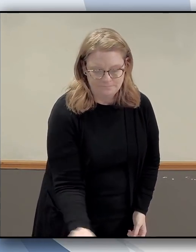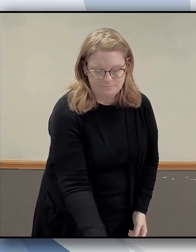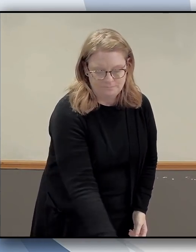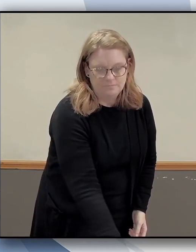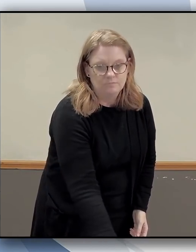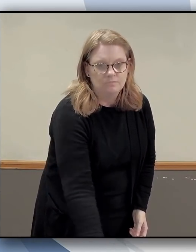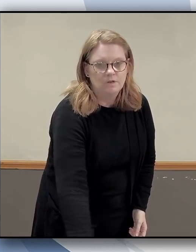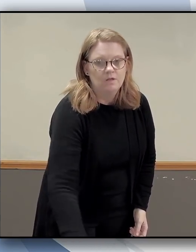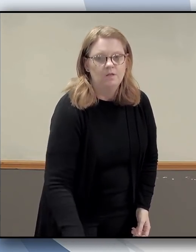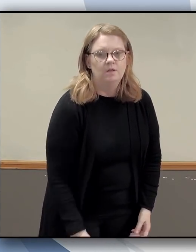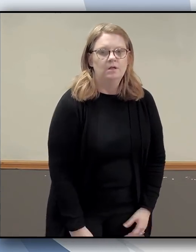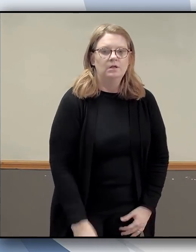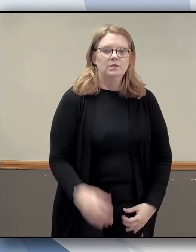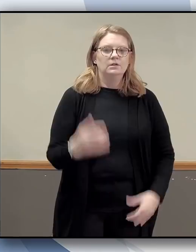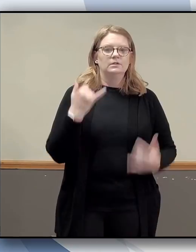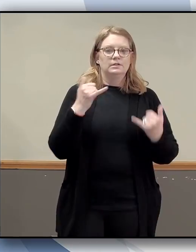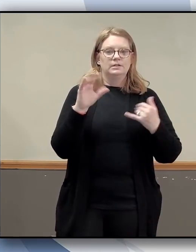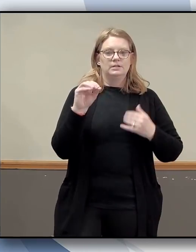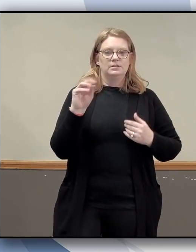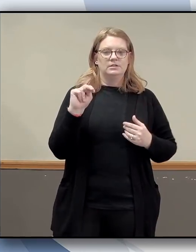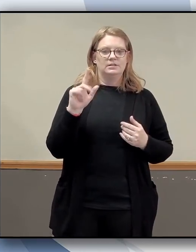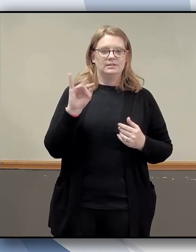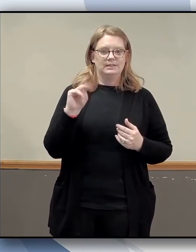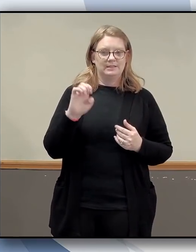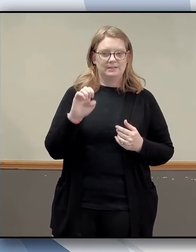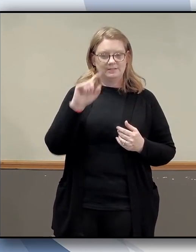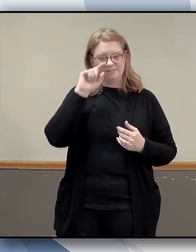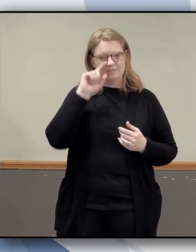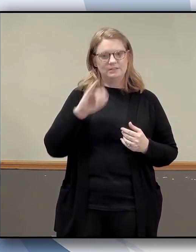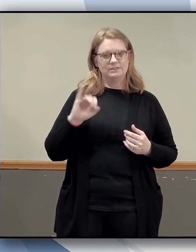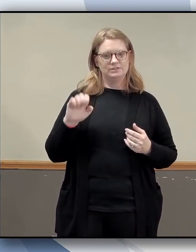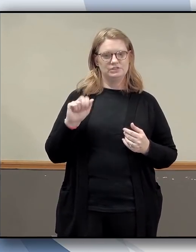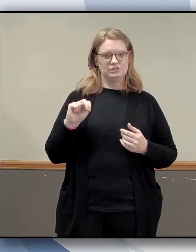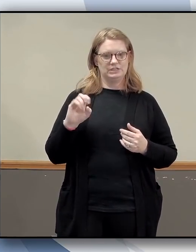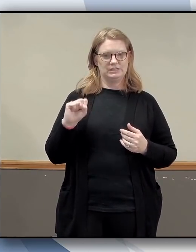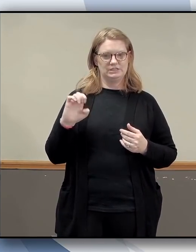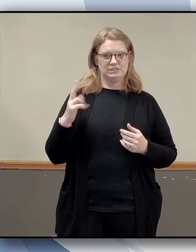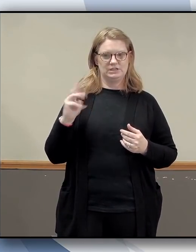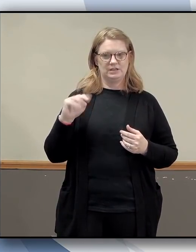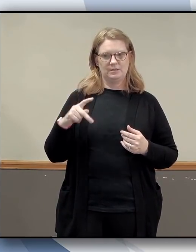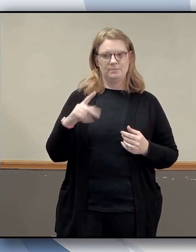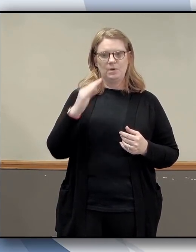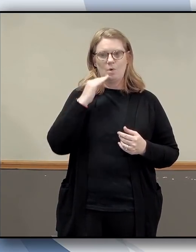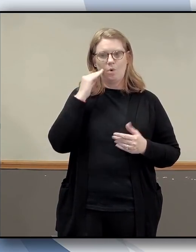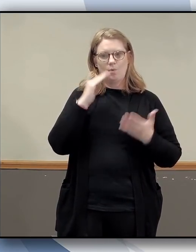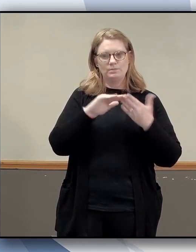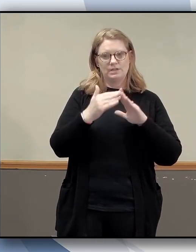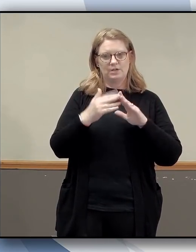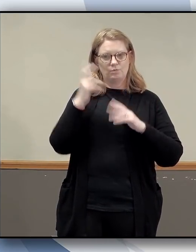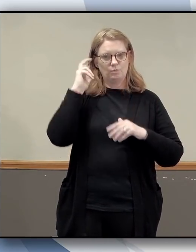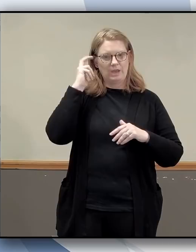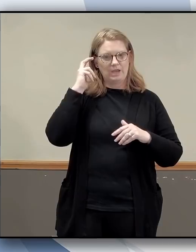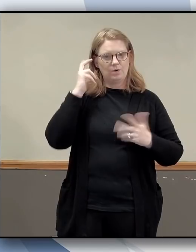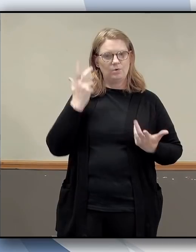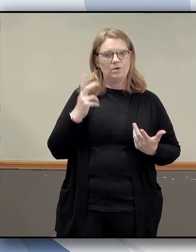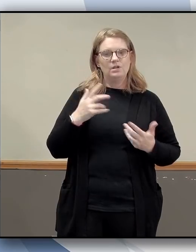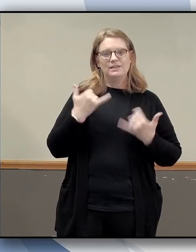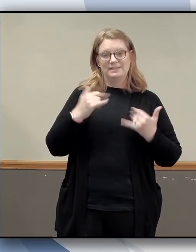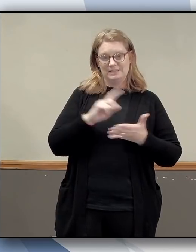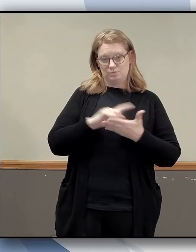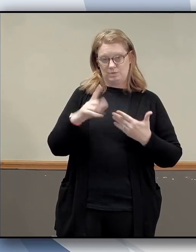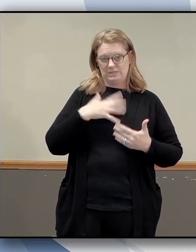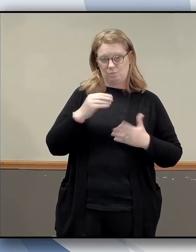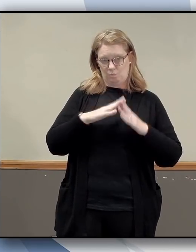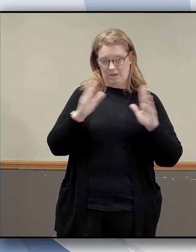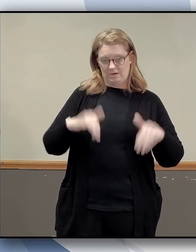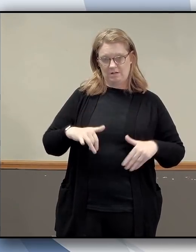We're going to go online today first. Jean Shemp, Hometown Radio Group. This week's White House report has North Dakota